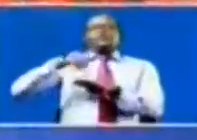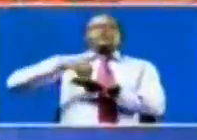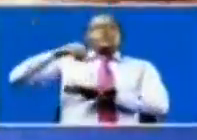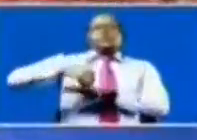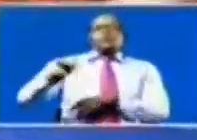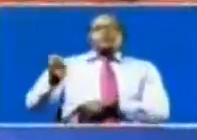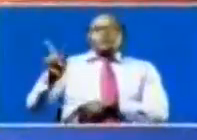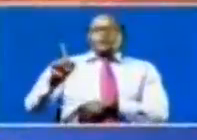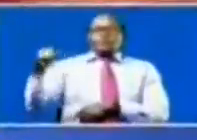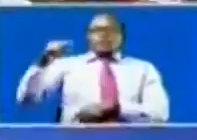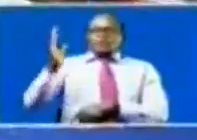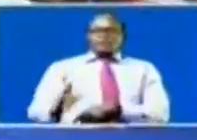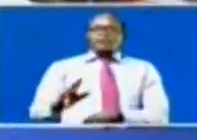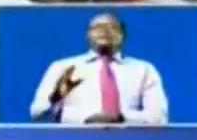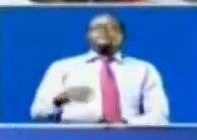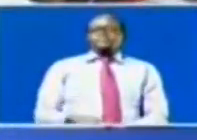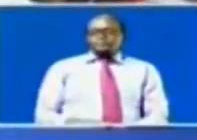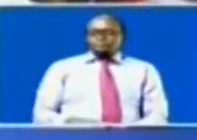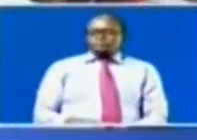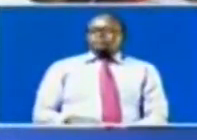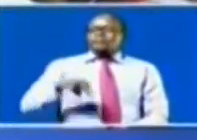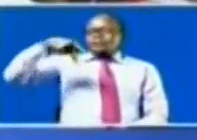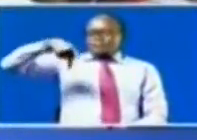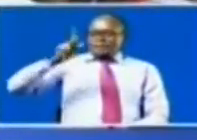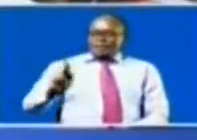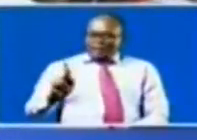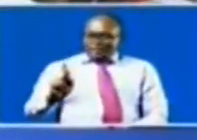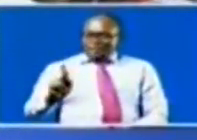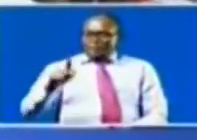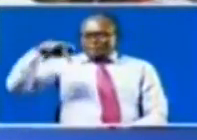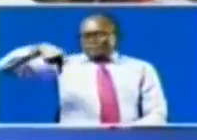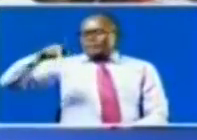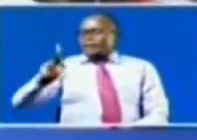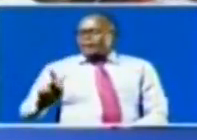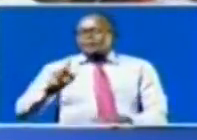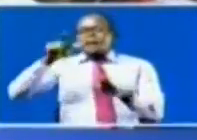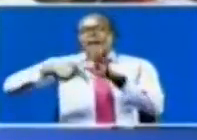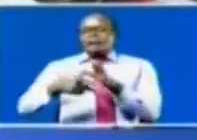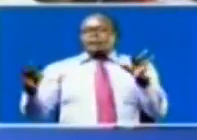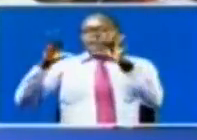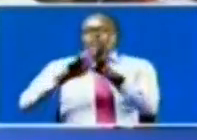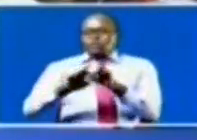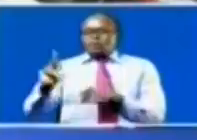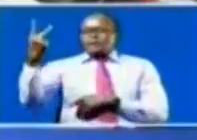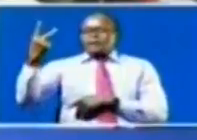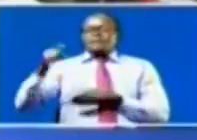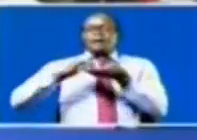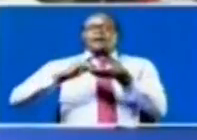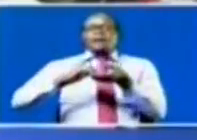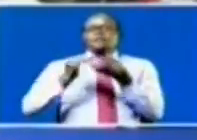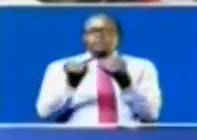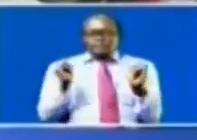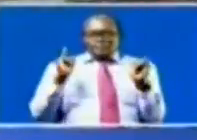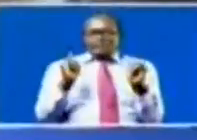the Nairobi gubernatorial ticket. PK, as his close friends refer to him, would later join the Kenya Alliance of